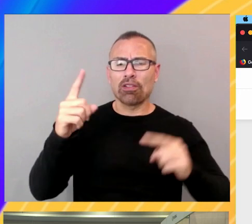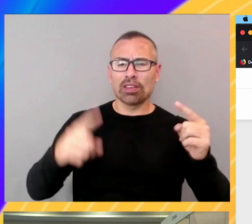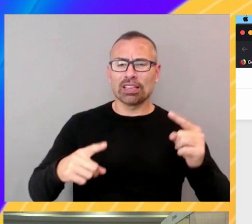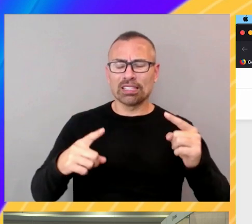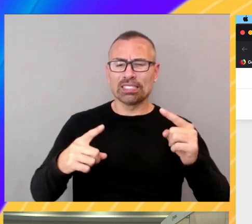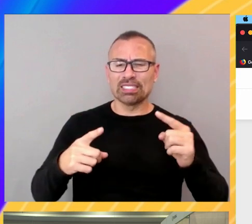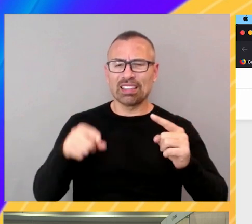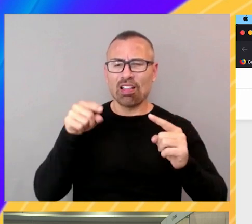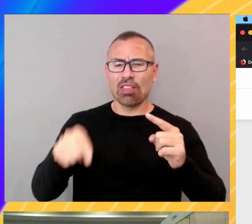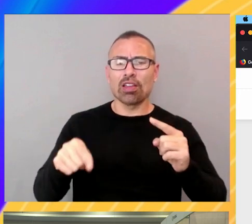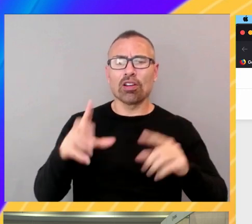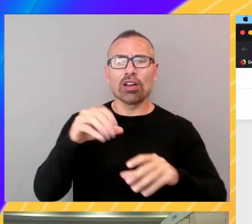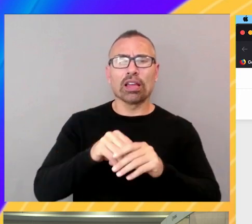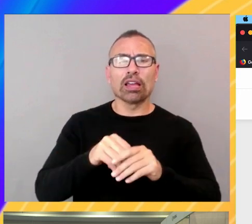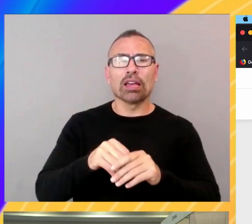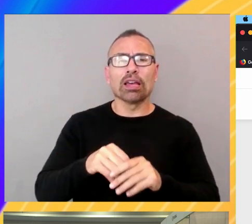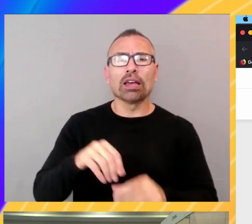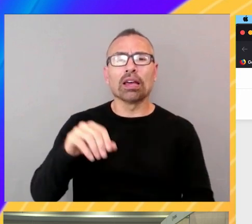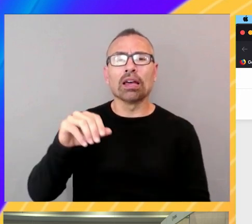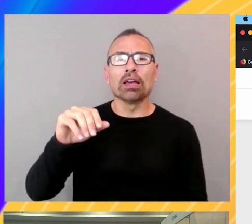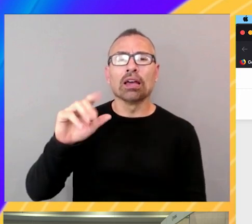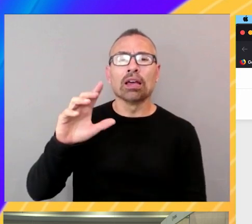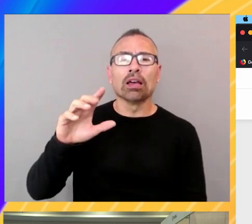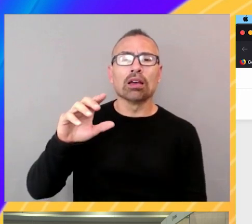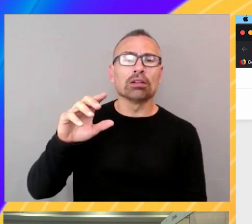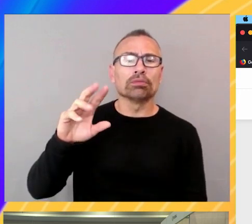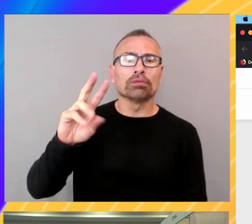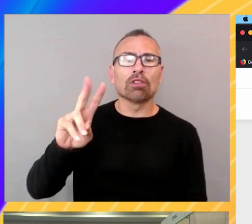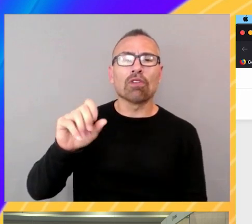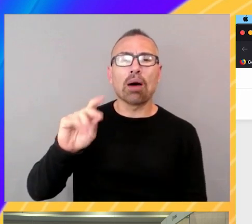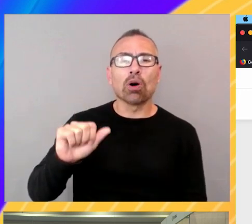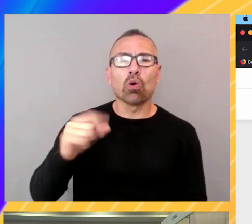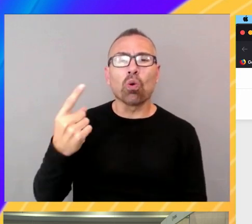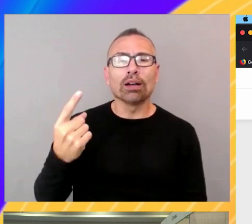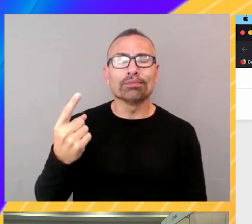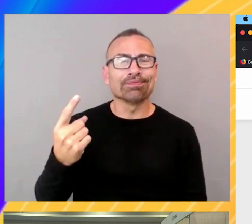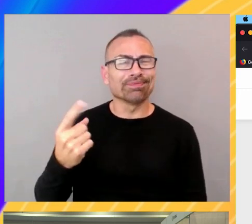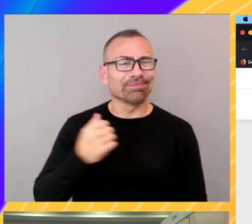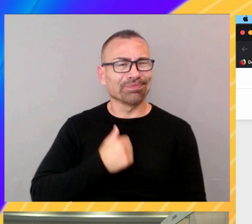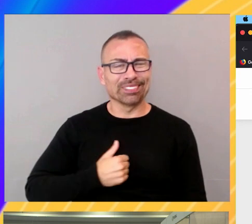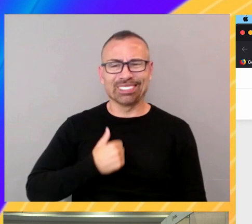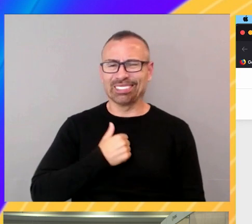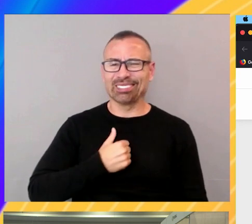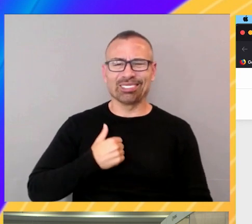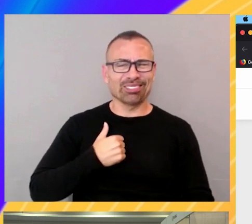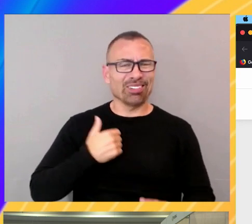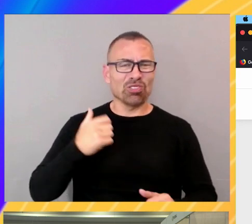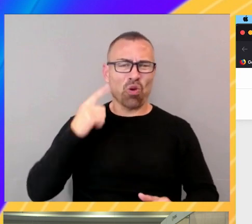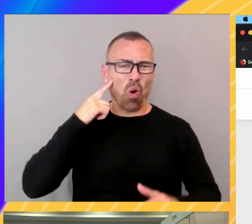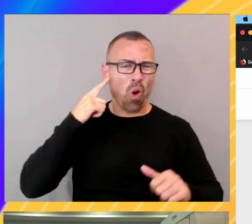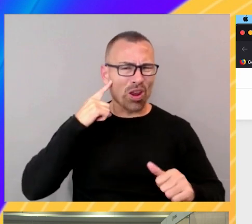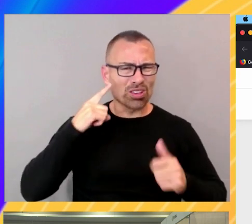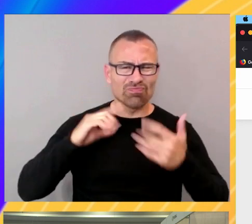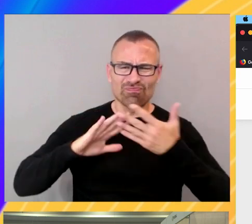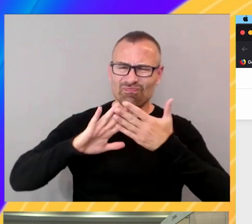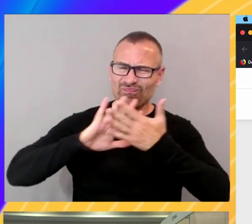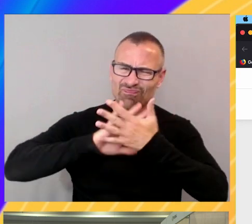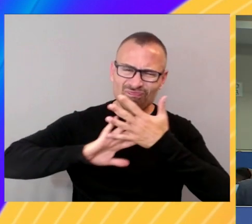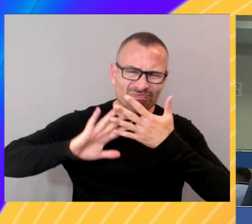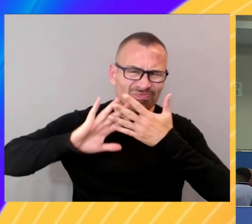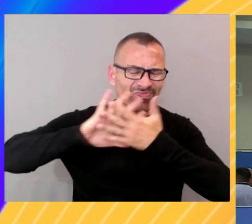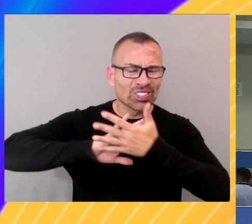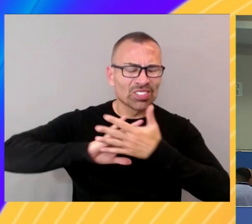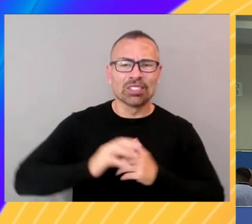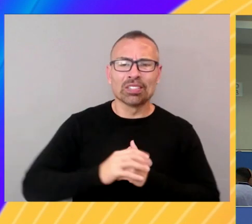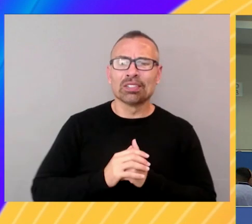a well-known gene implicated in breast cancer. Okay. So that's, we made the whole thing look super easy,